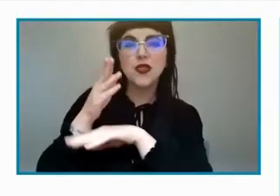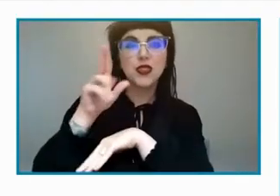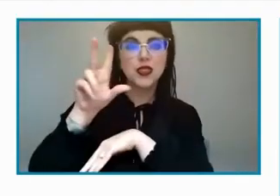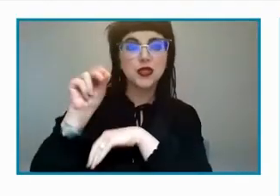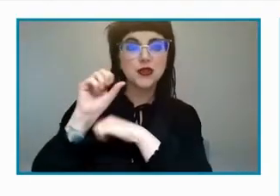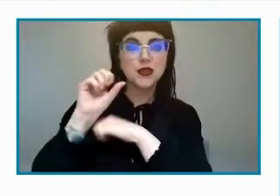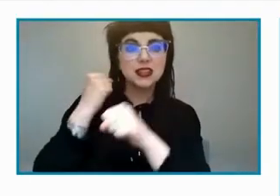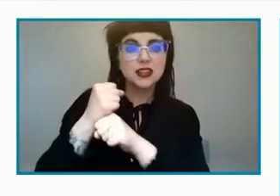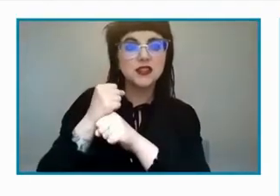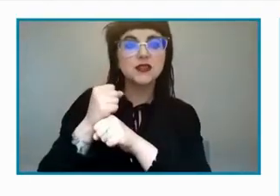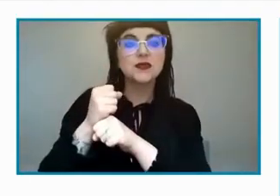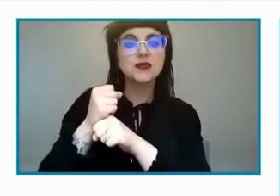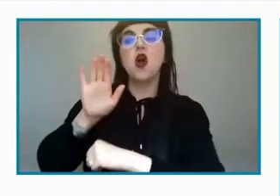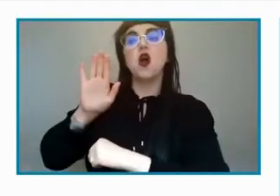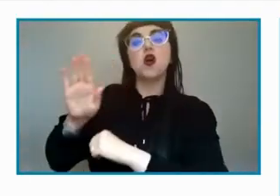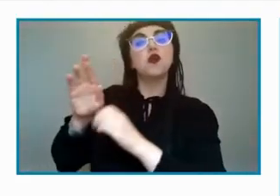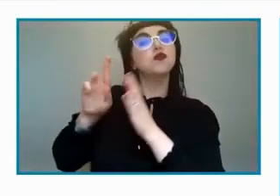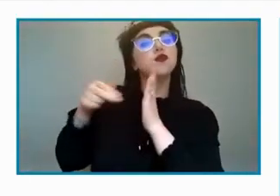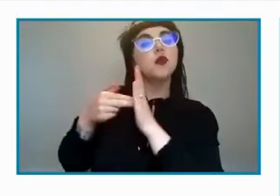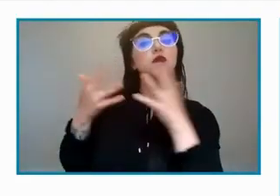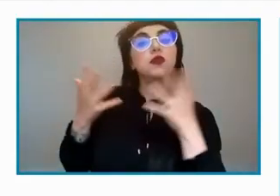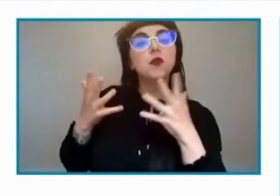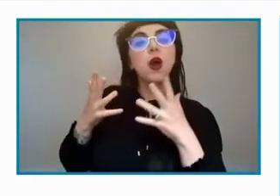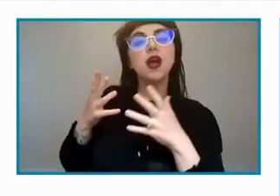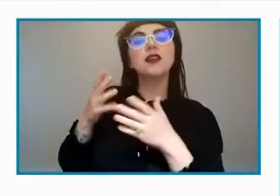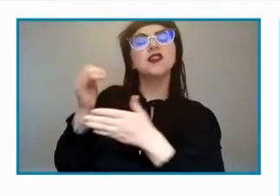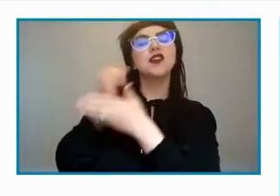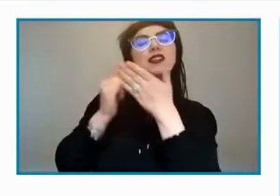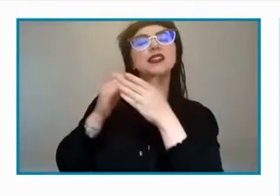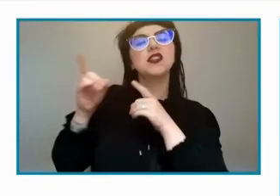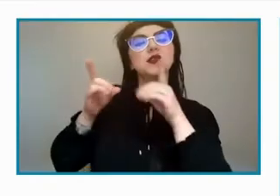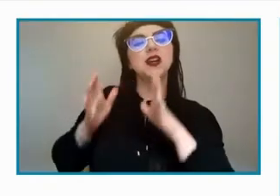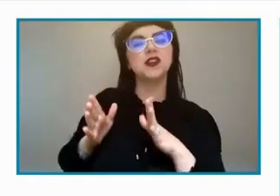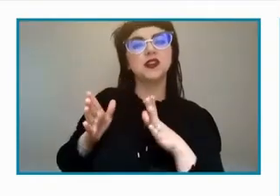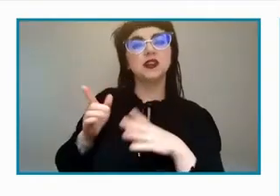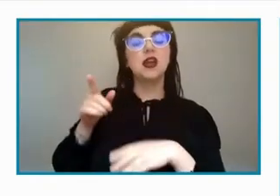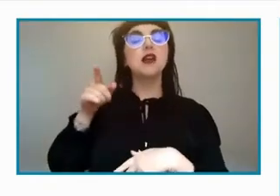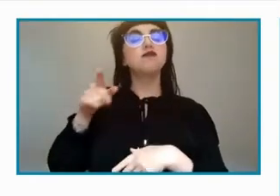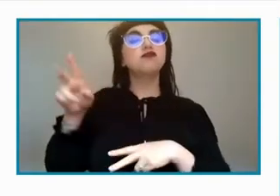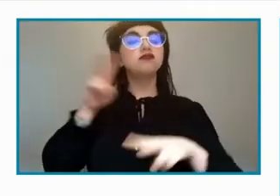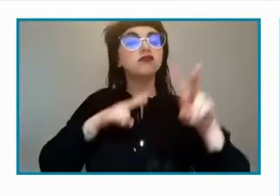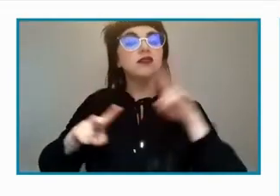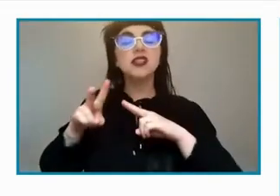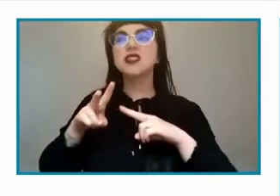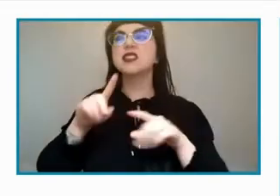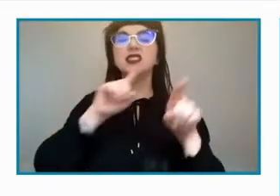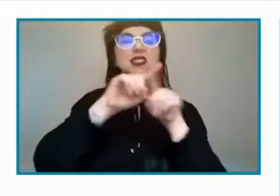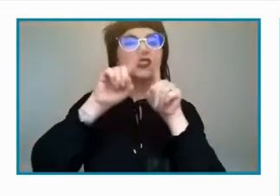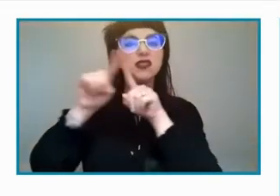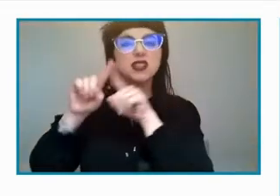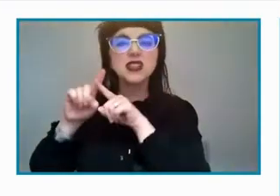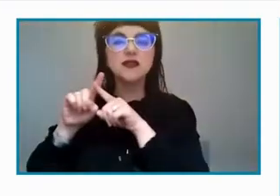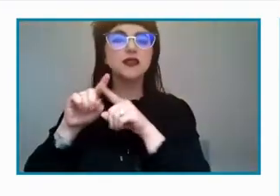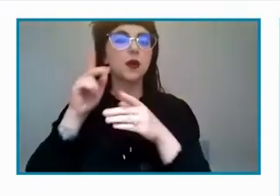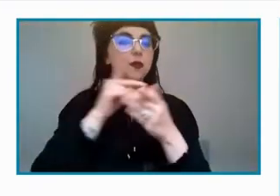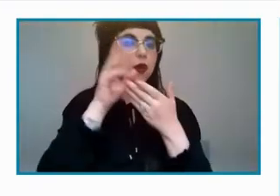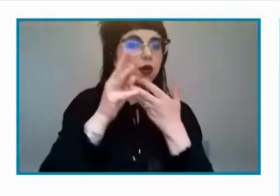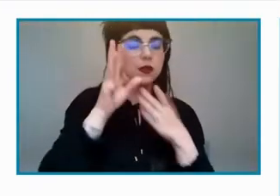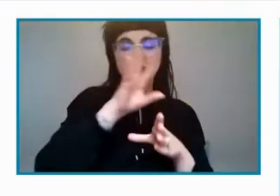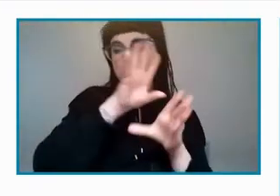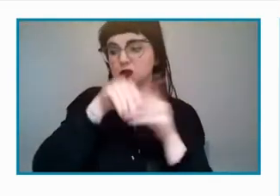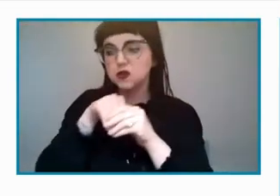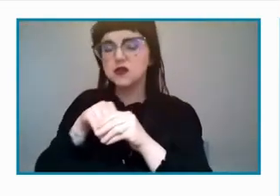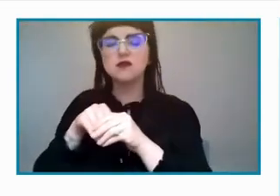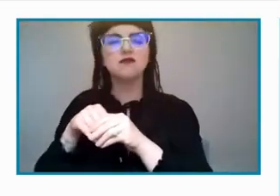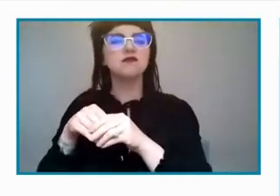Artistic Director of ArtSpark Texas, she develops and oversees inclusive arts programs in partnership with public schools, community and